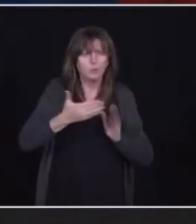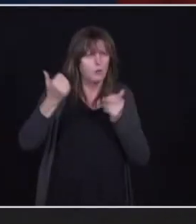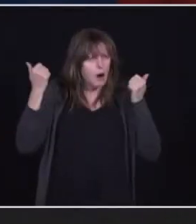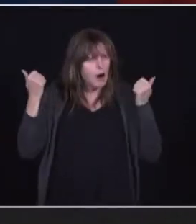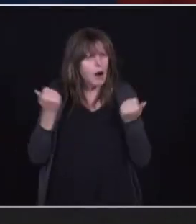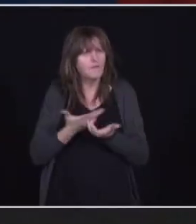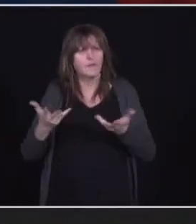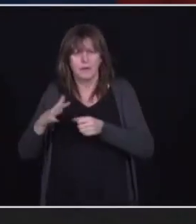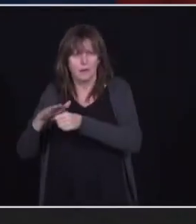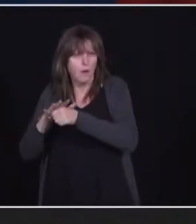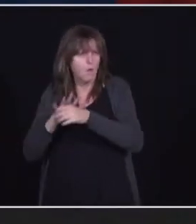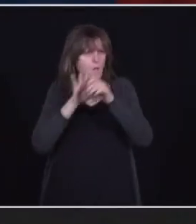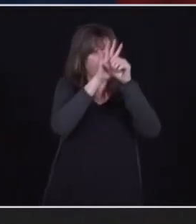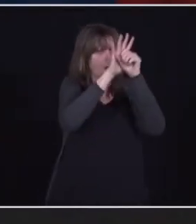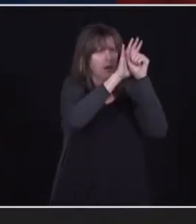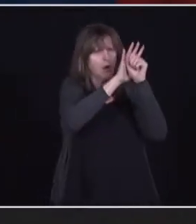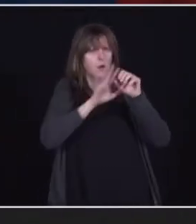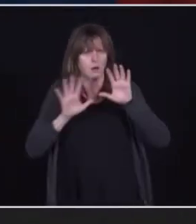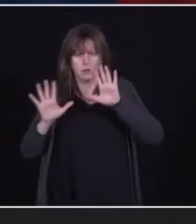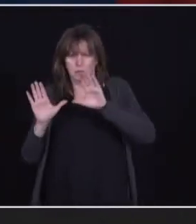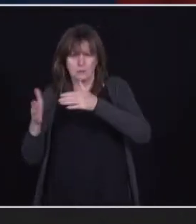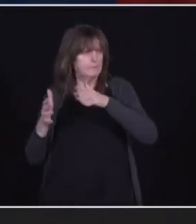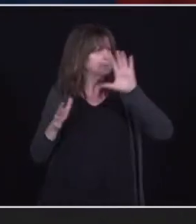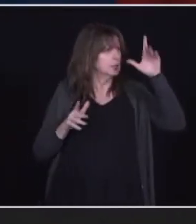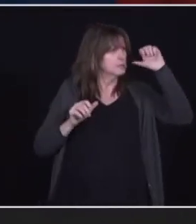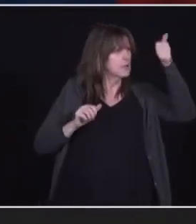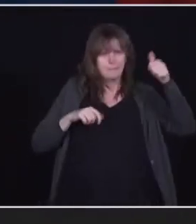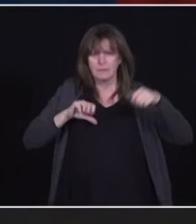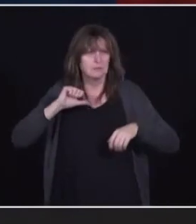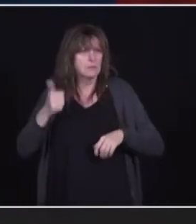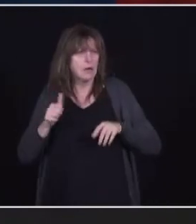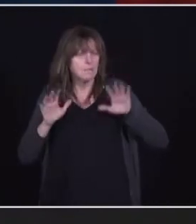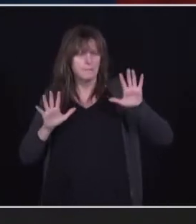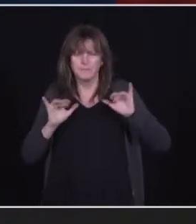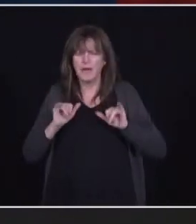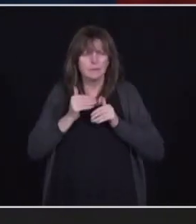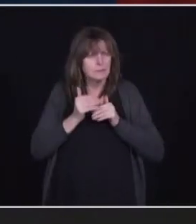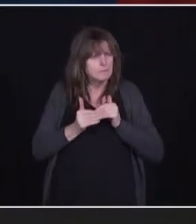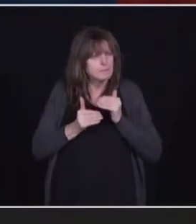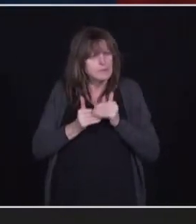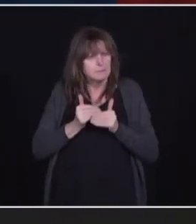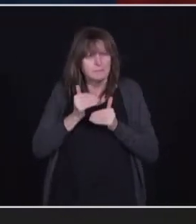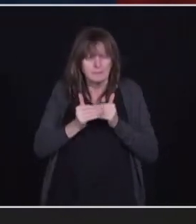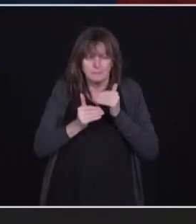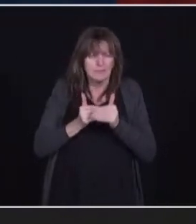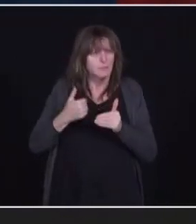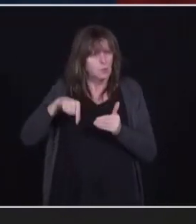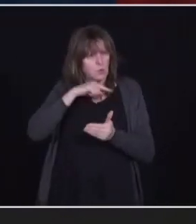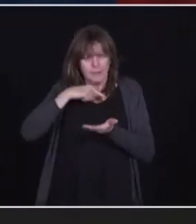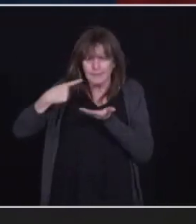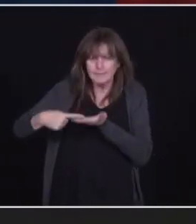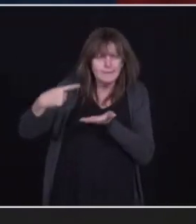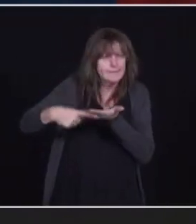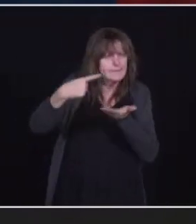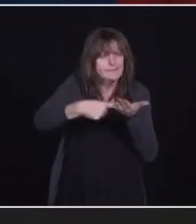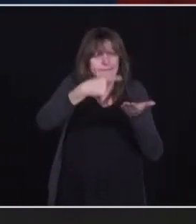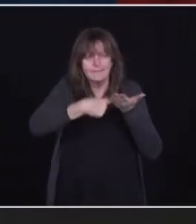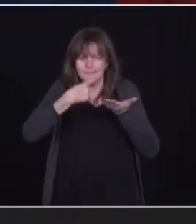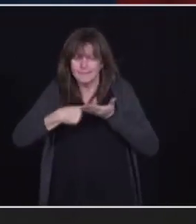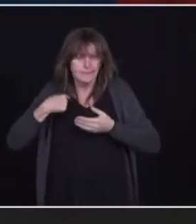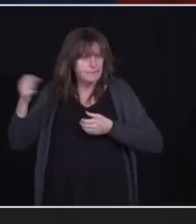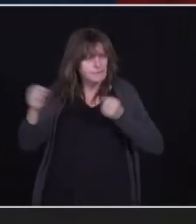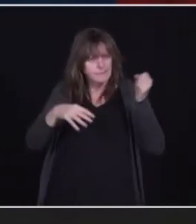roll. We've been walking through all of those things, including then how long it'll take us to take the vaccines out of the ultra-low temperature